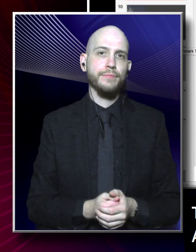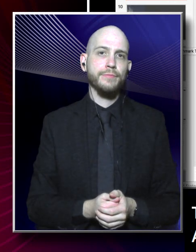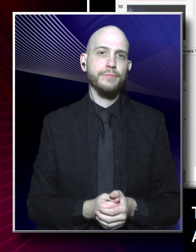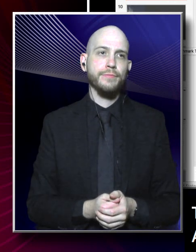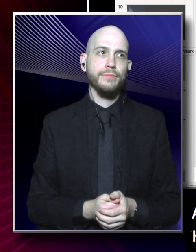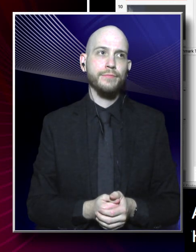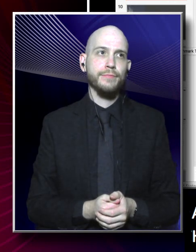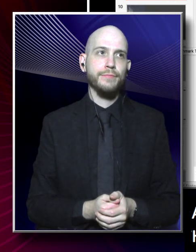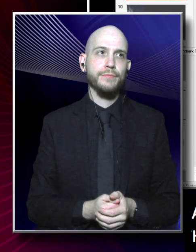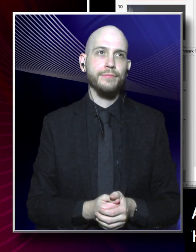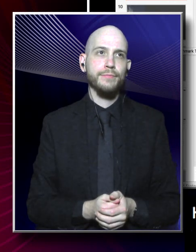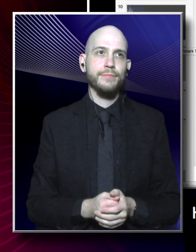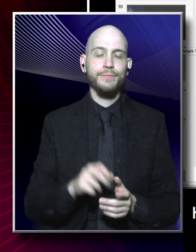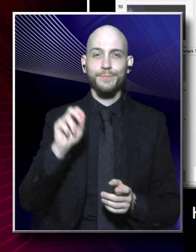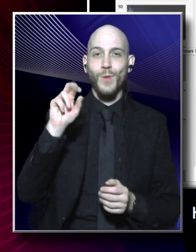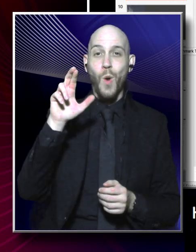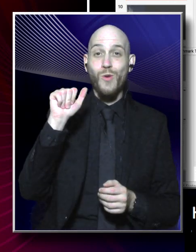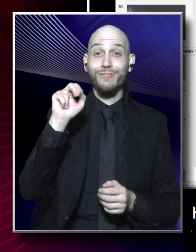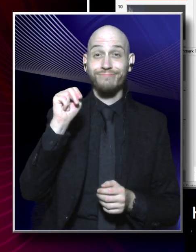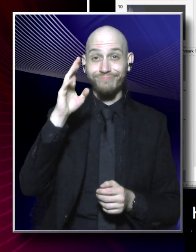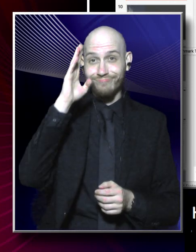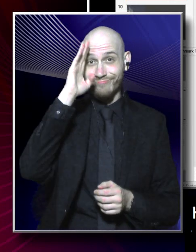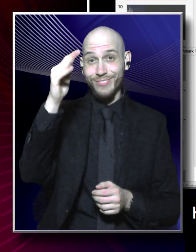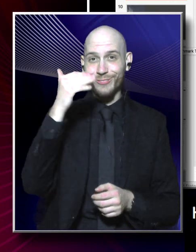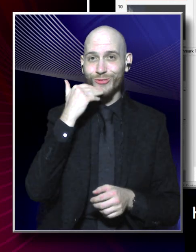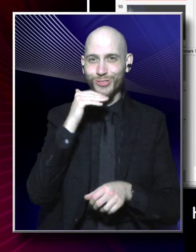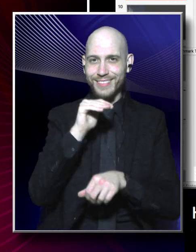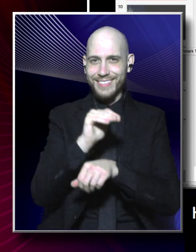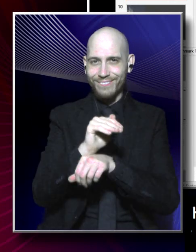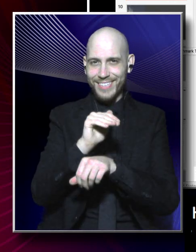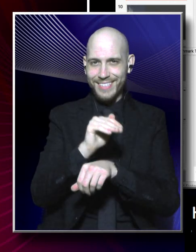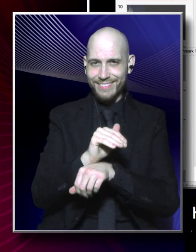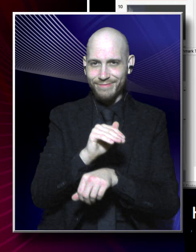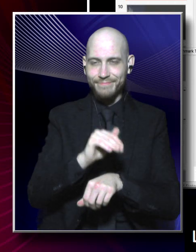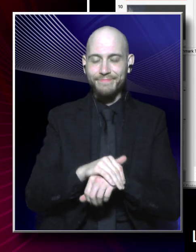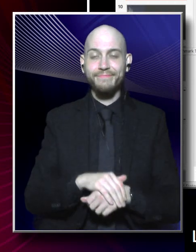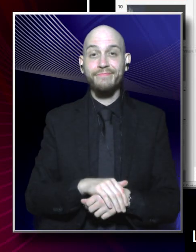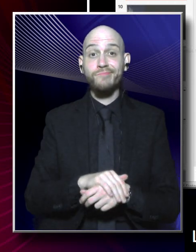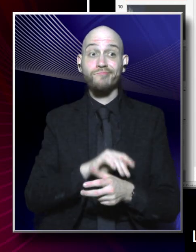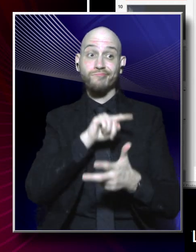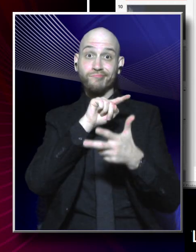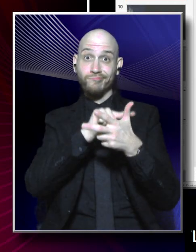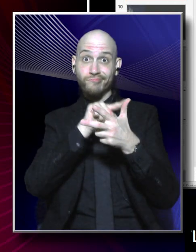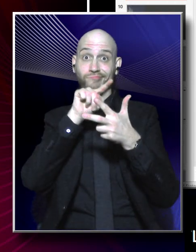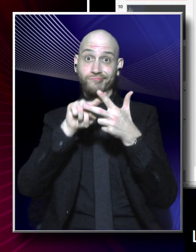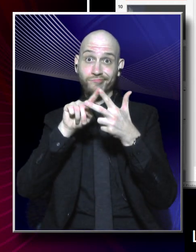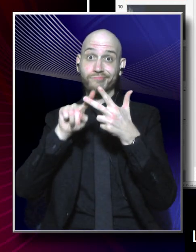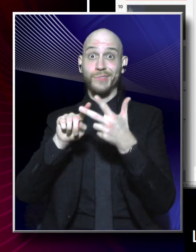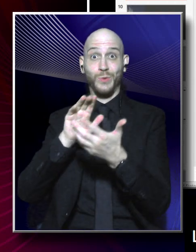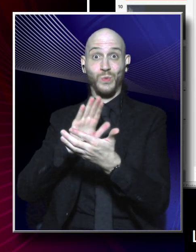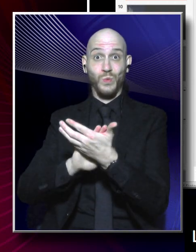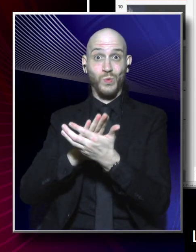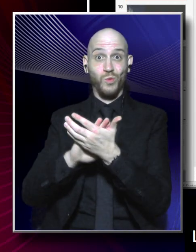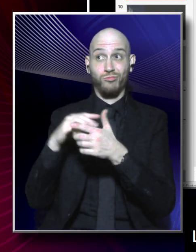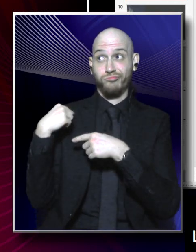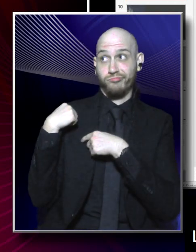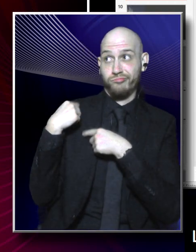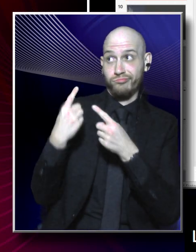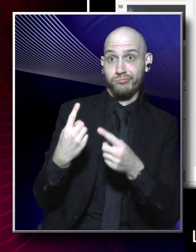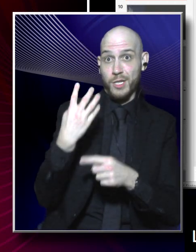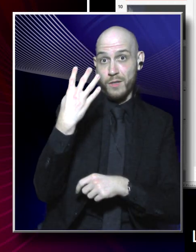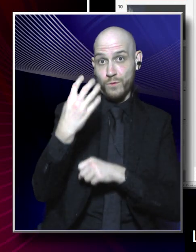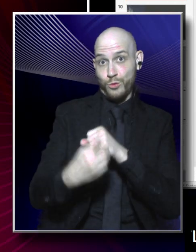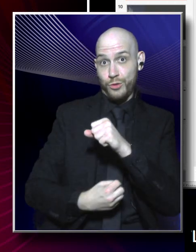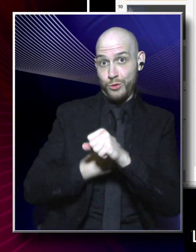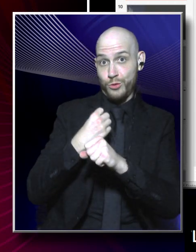Good evening. In a nutshell, when we look at the 3 schools over the years, the students who we